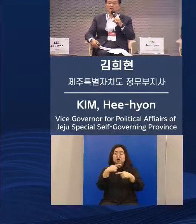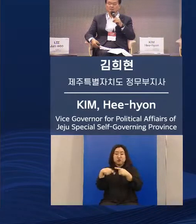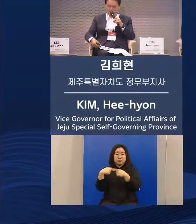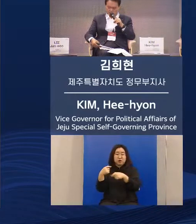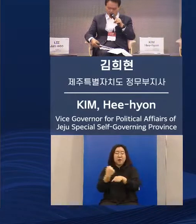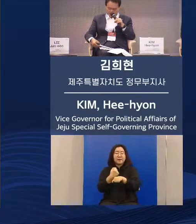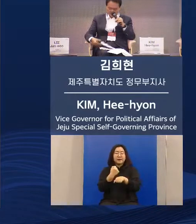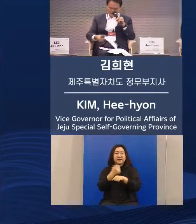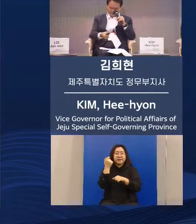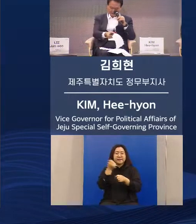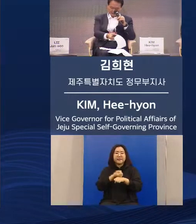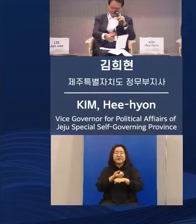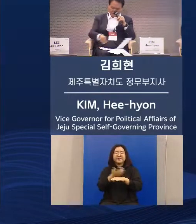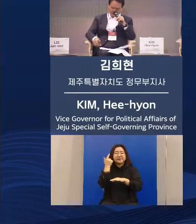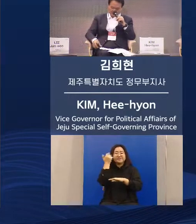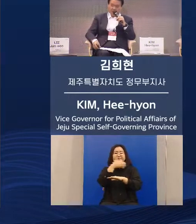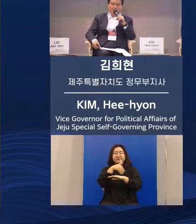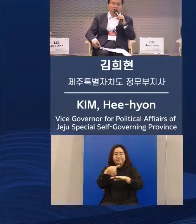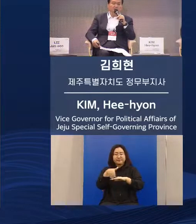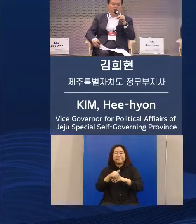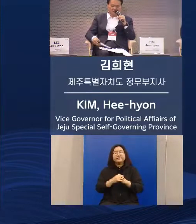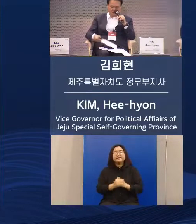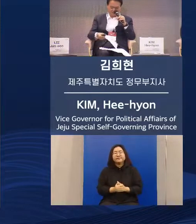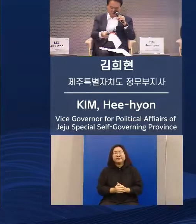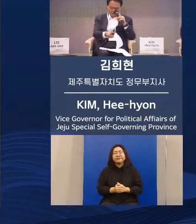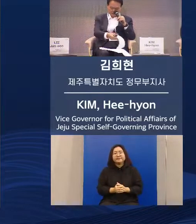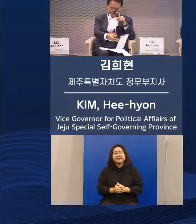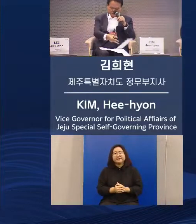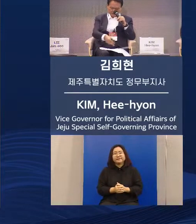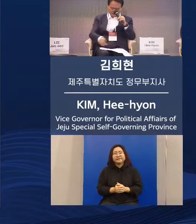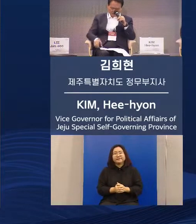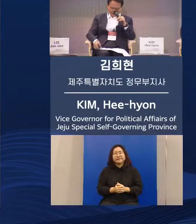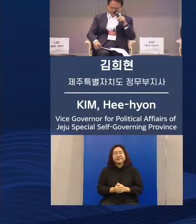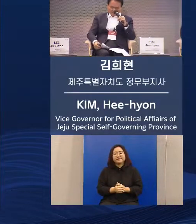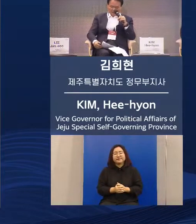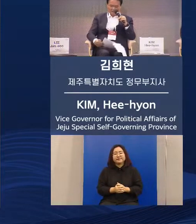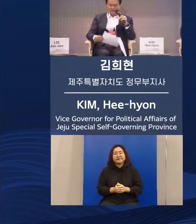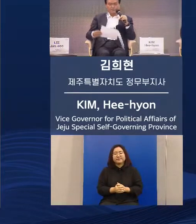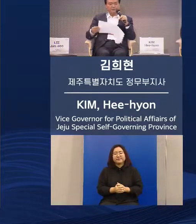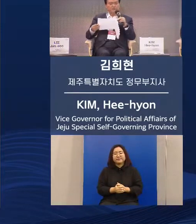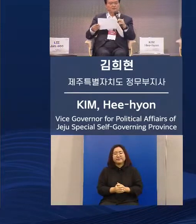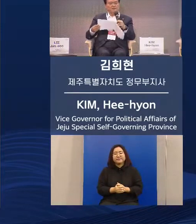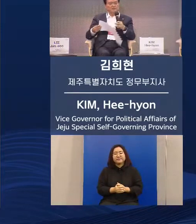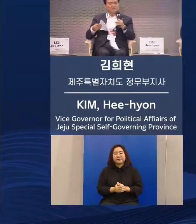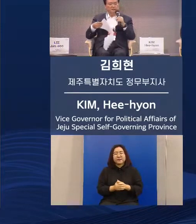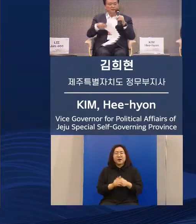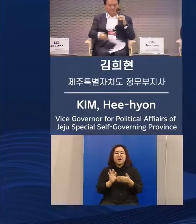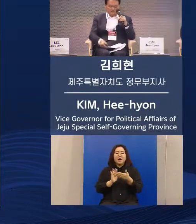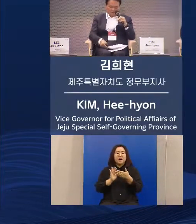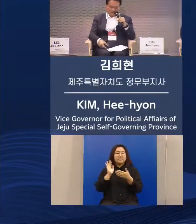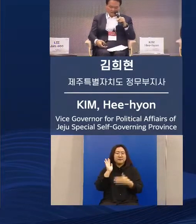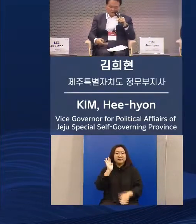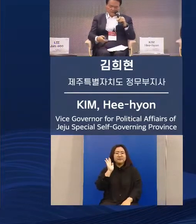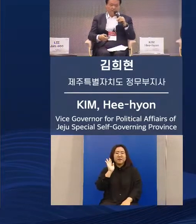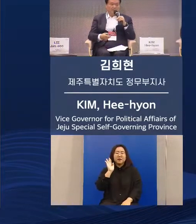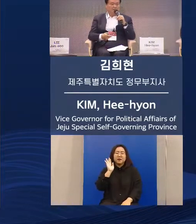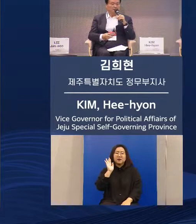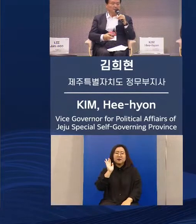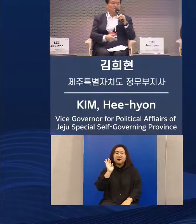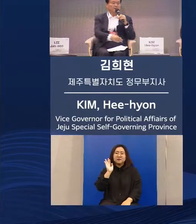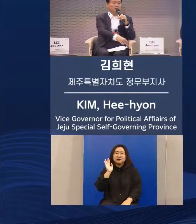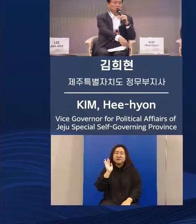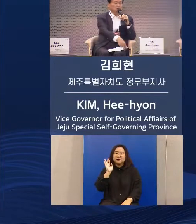to provide 35 more videos of natural disasters by case. That's our plan.